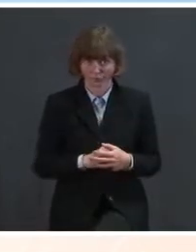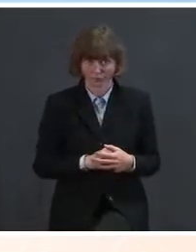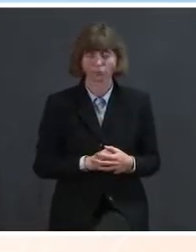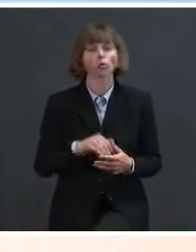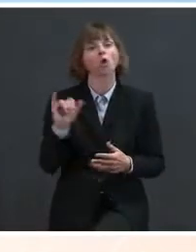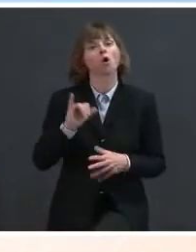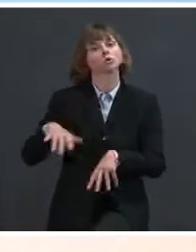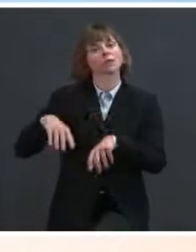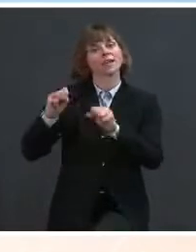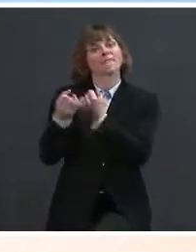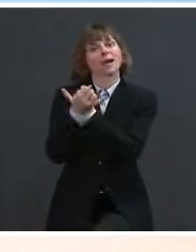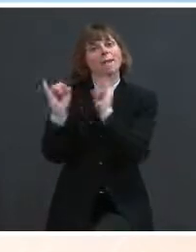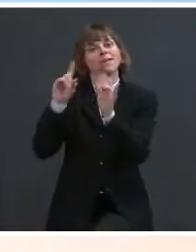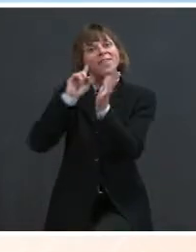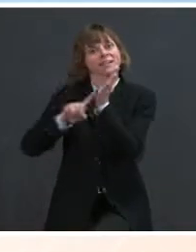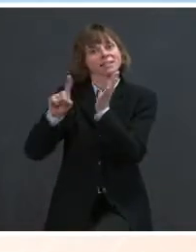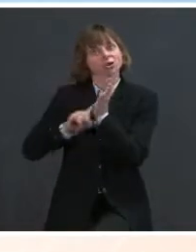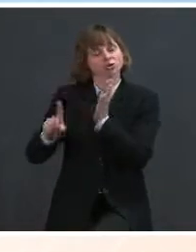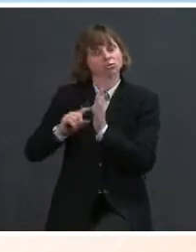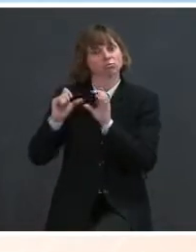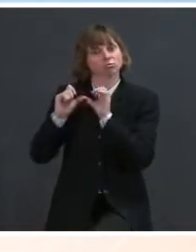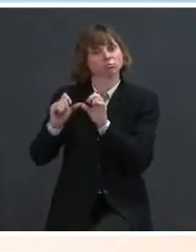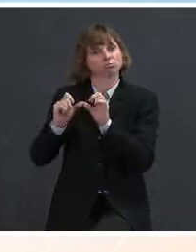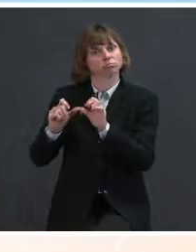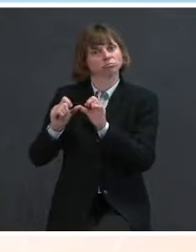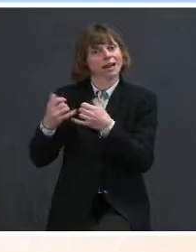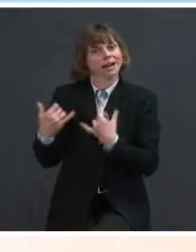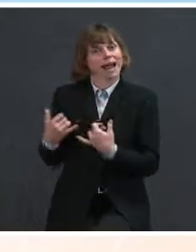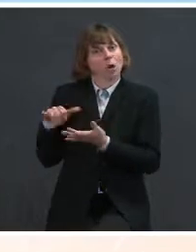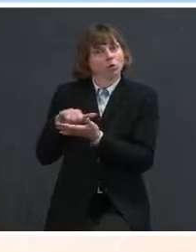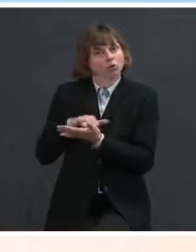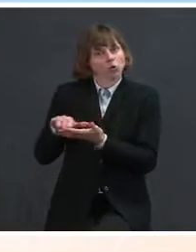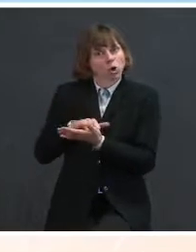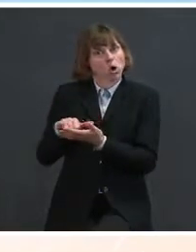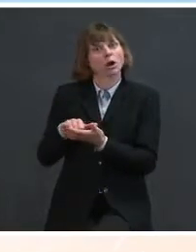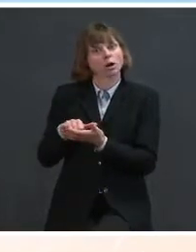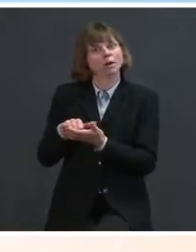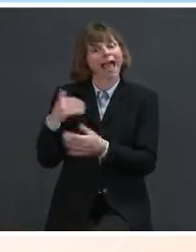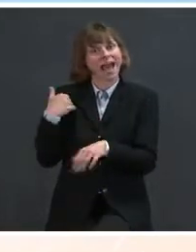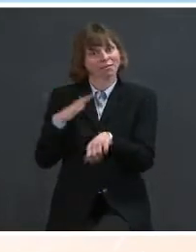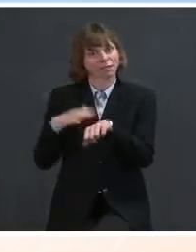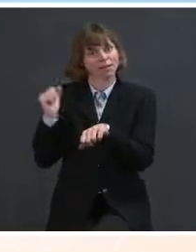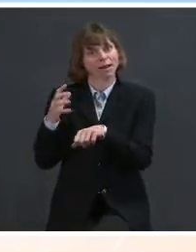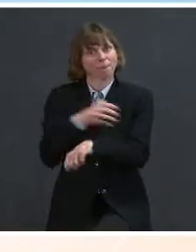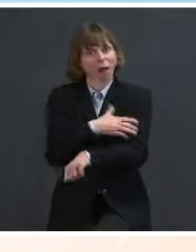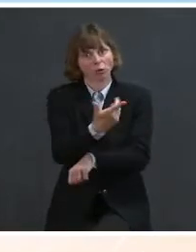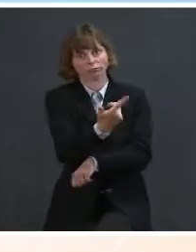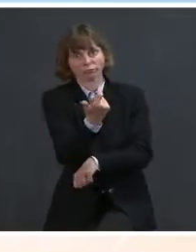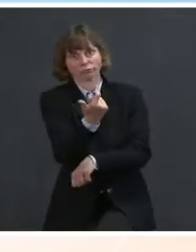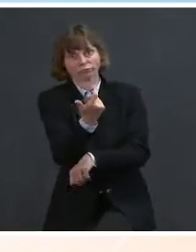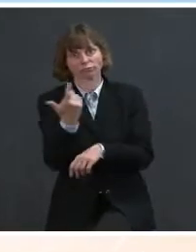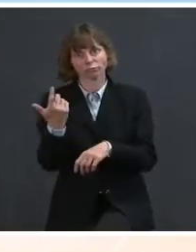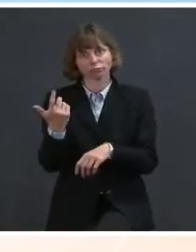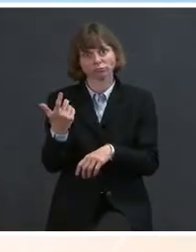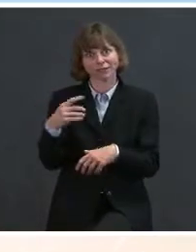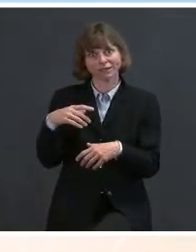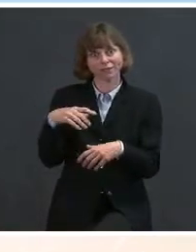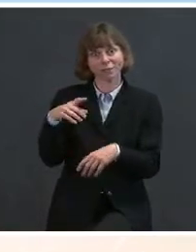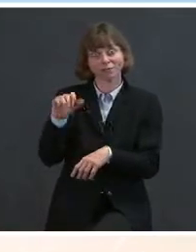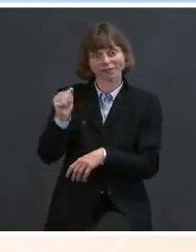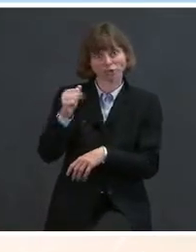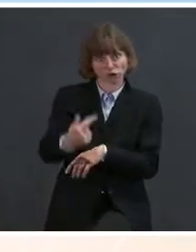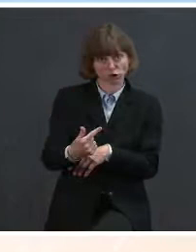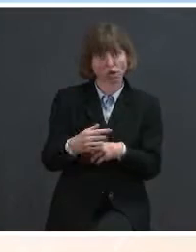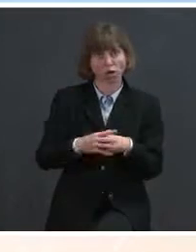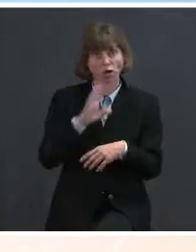is ongoing, of course, in the state with subpoena power overseen by the Attorney General, and he certainly supports that moving forward.